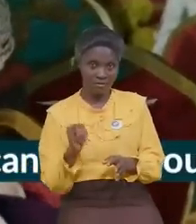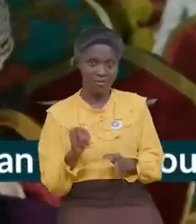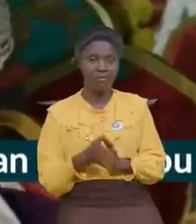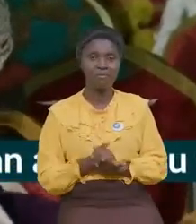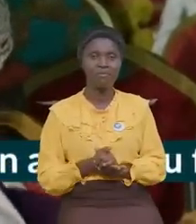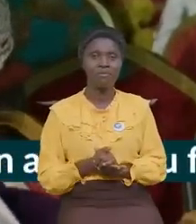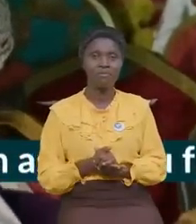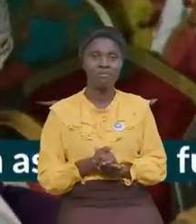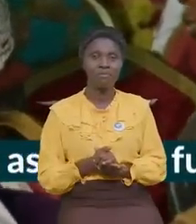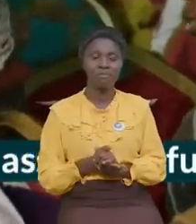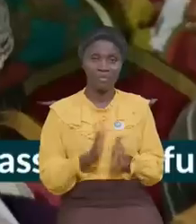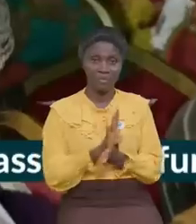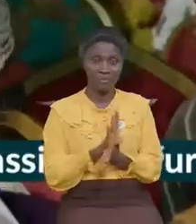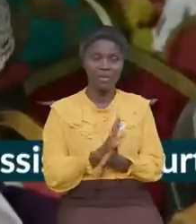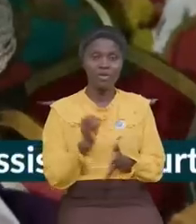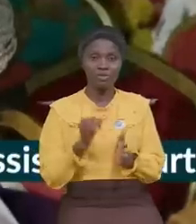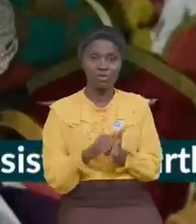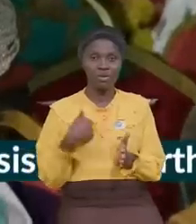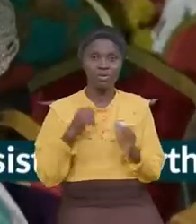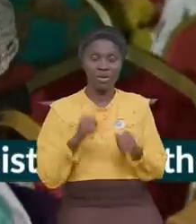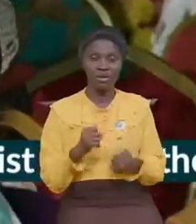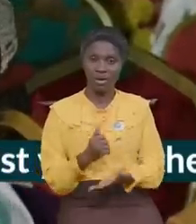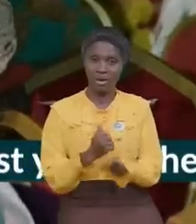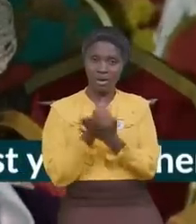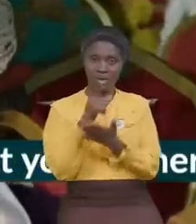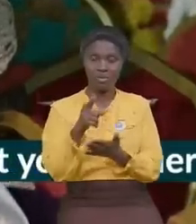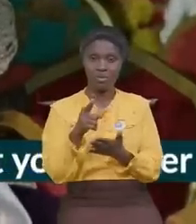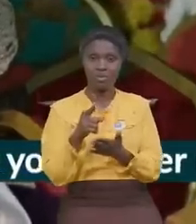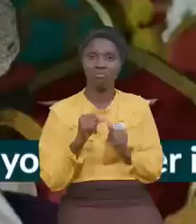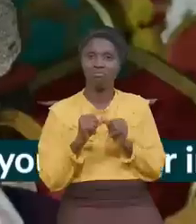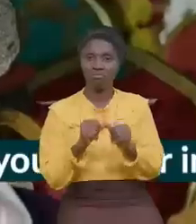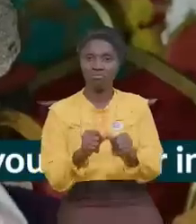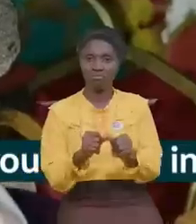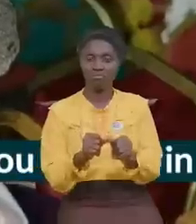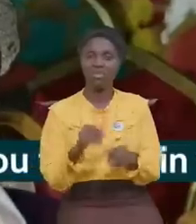so we can assist you further in your new walk with Christ.